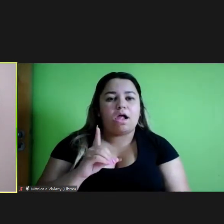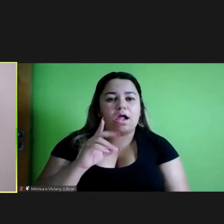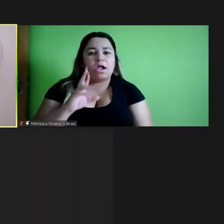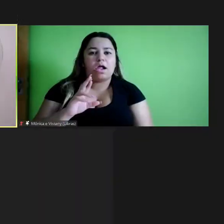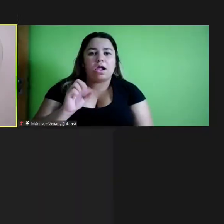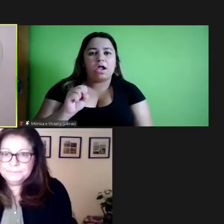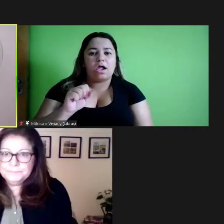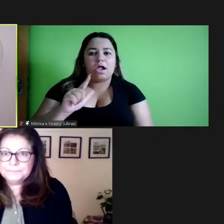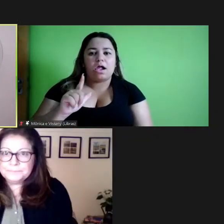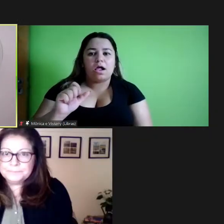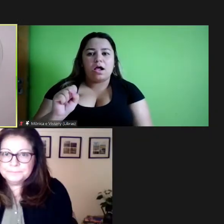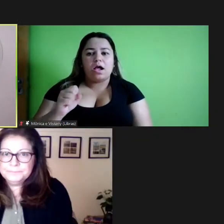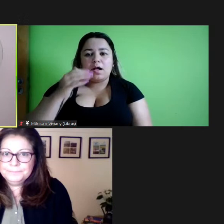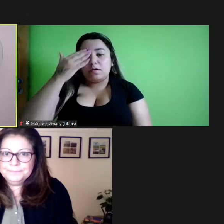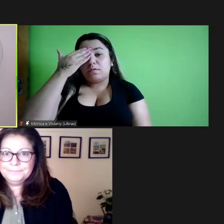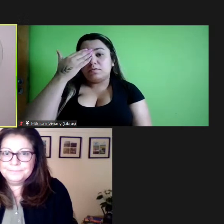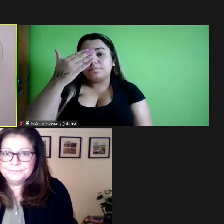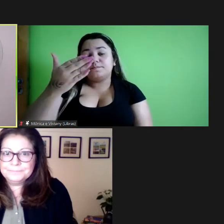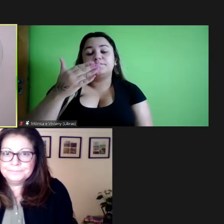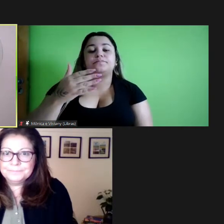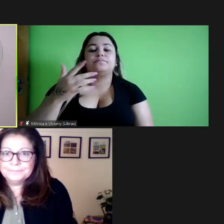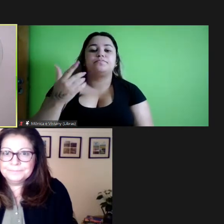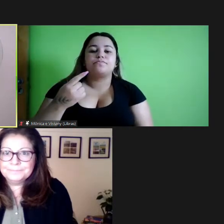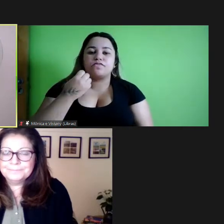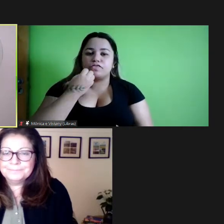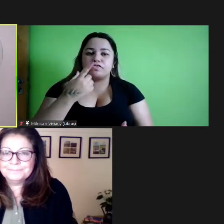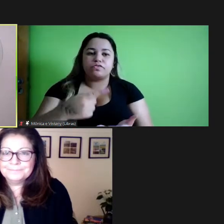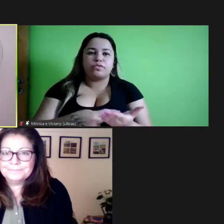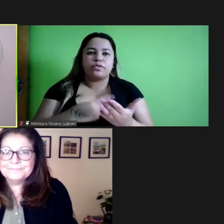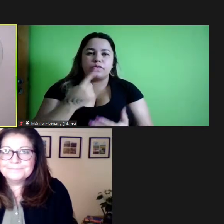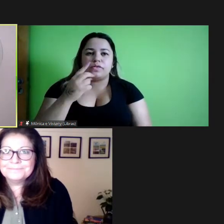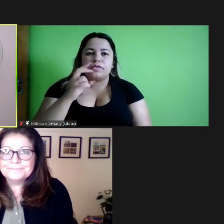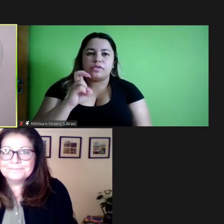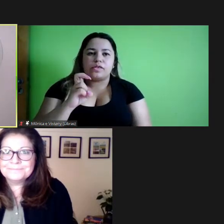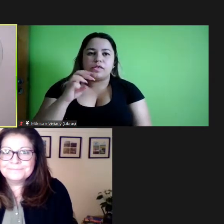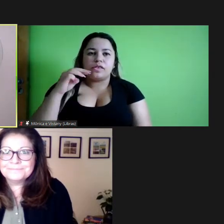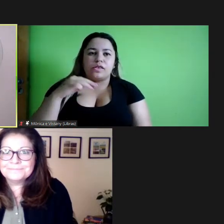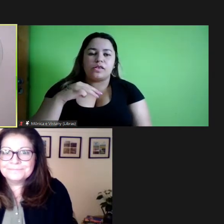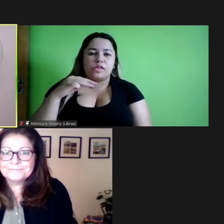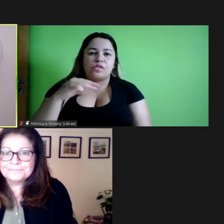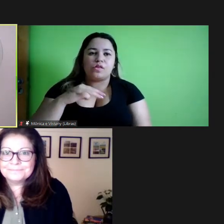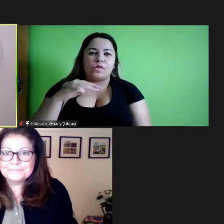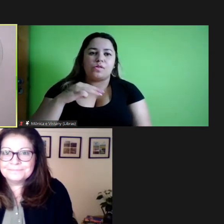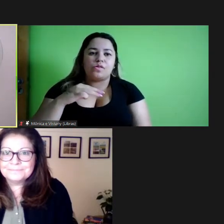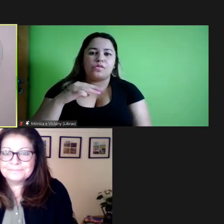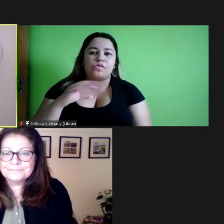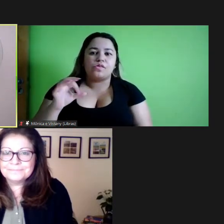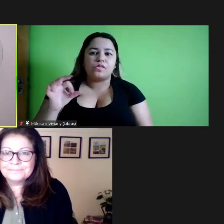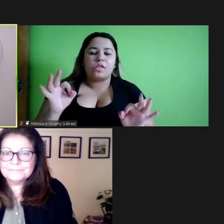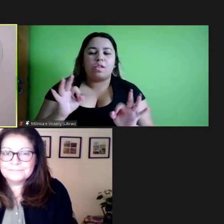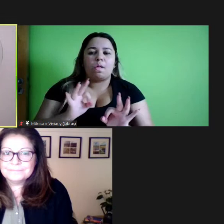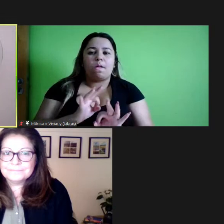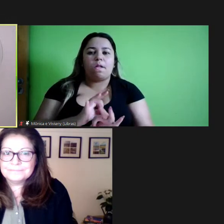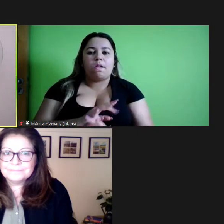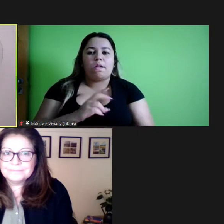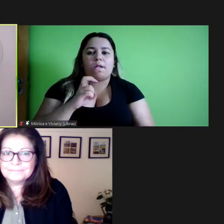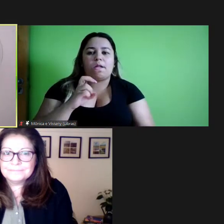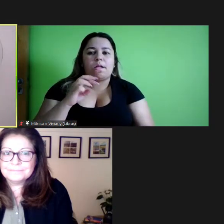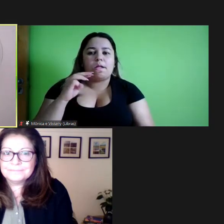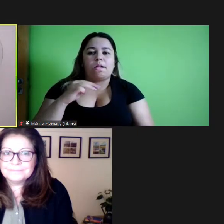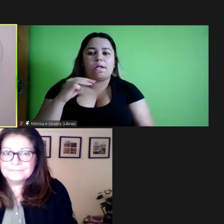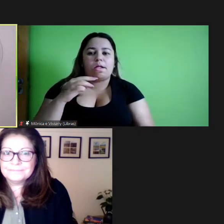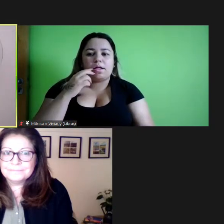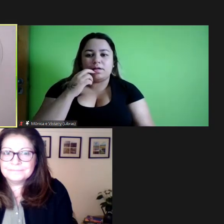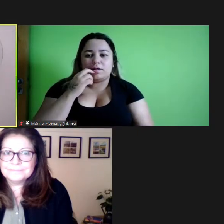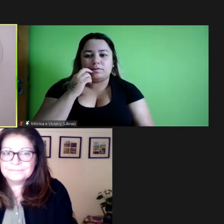A's. Dr. Salas, thank you very much. You'll have 15 minutes, and when you get closer to the